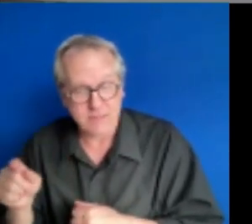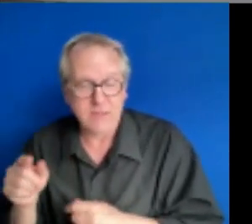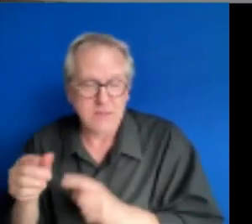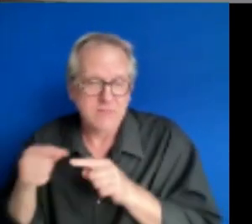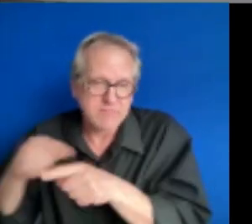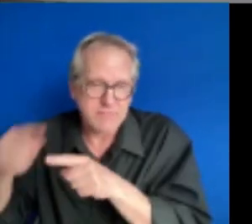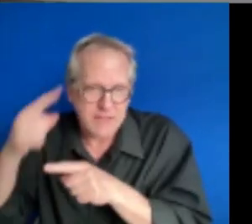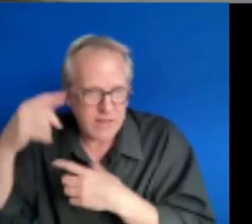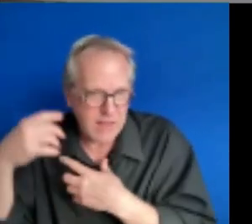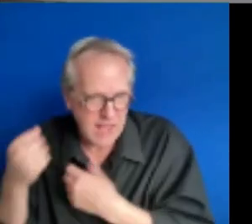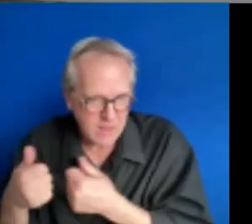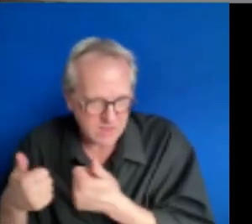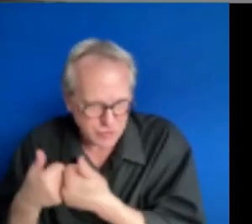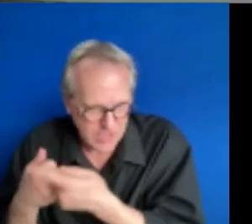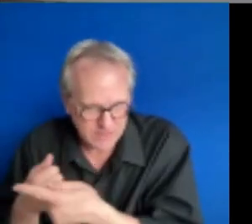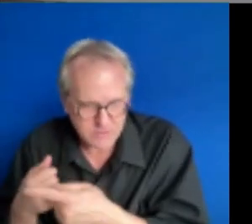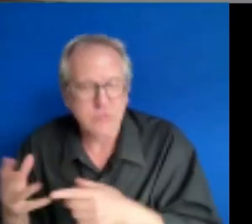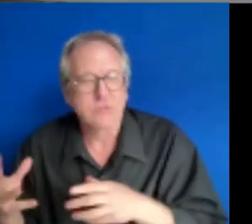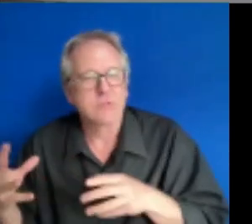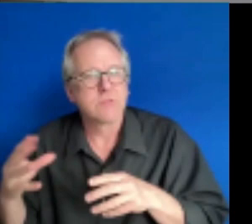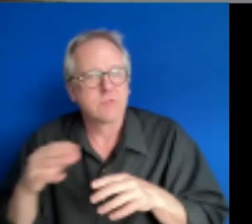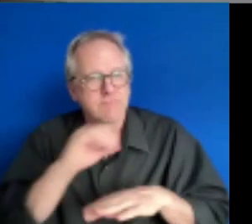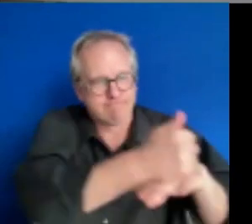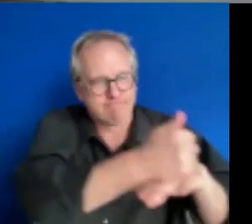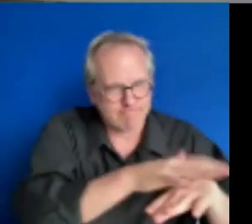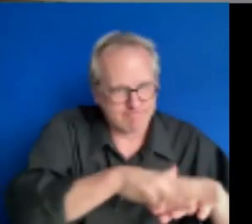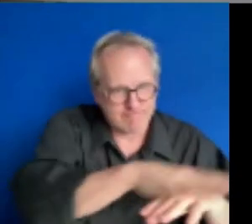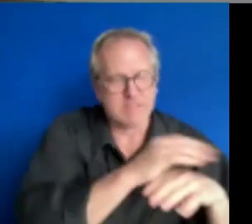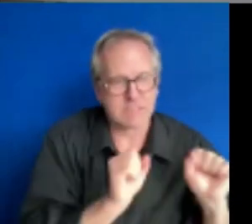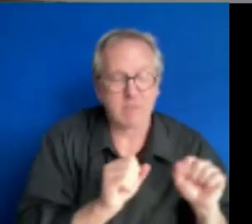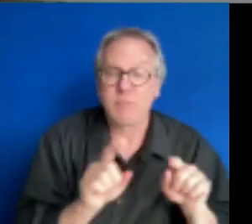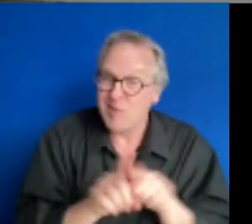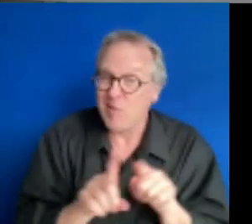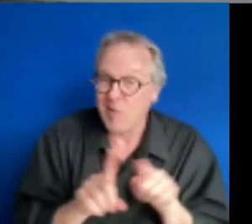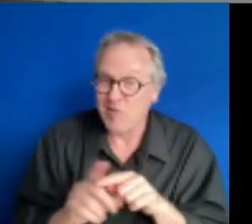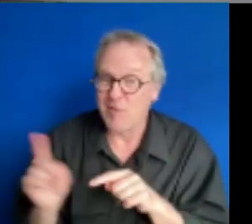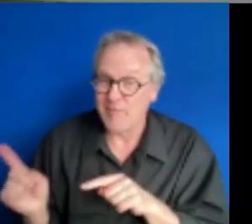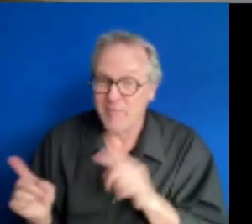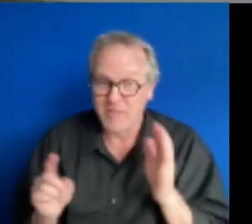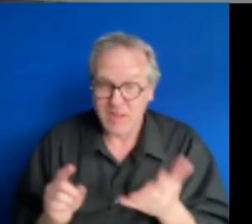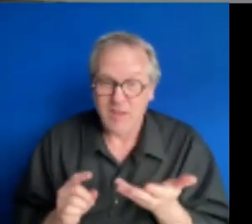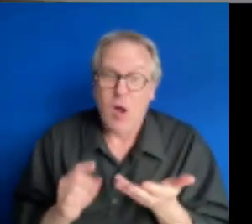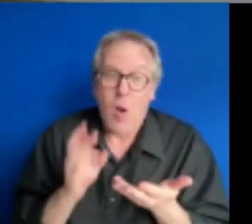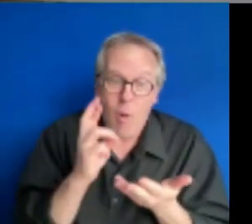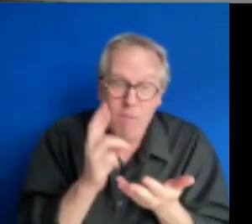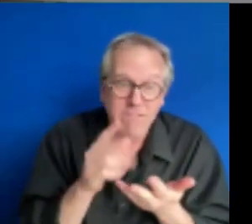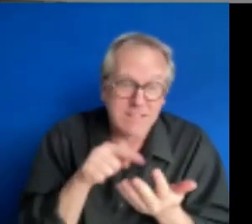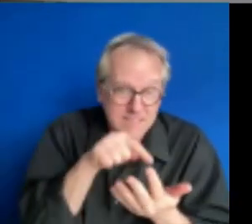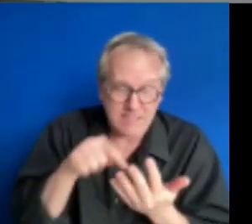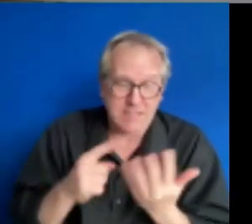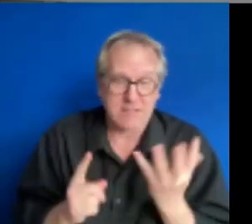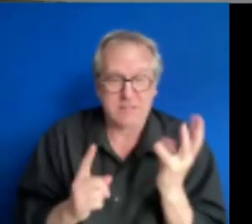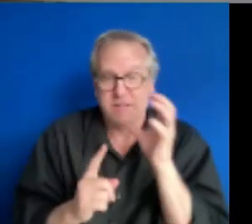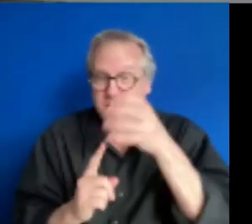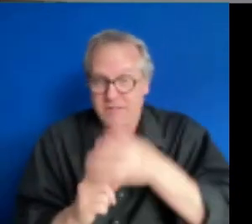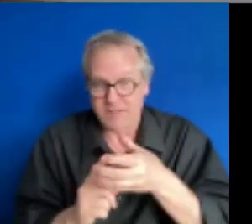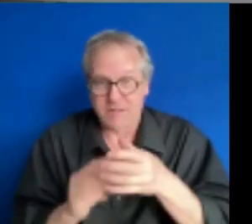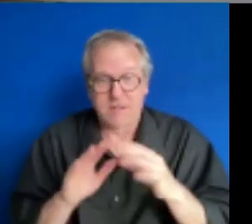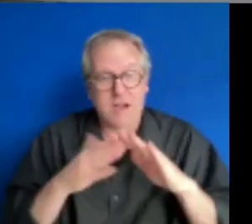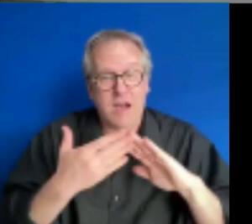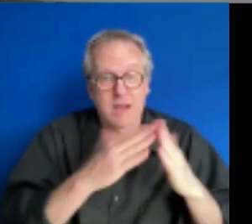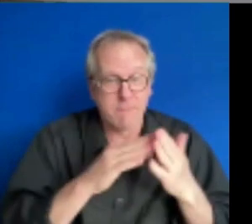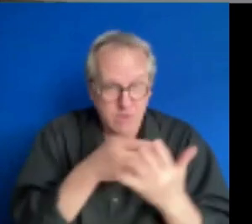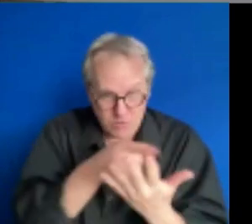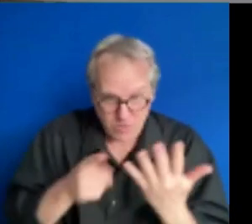health challenges, but also to understand that there is hopefully a whole community that